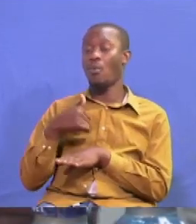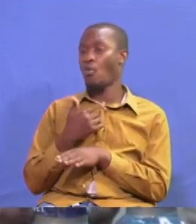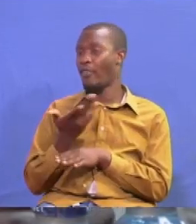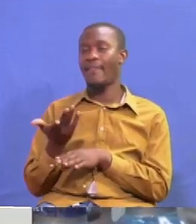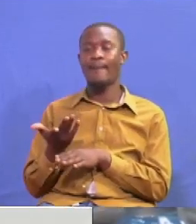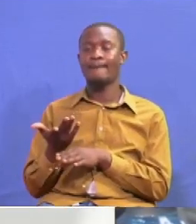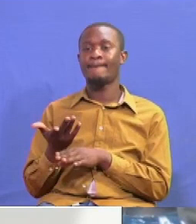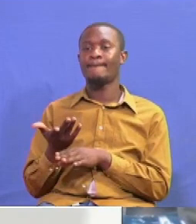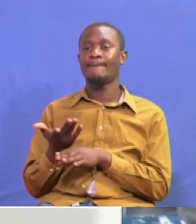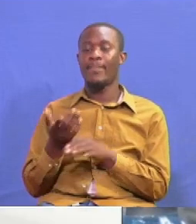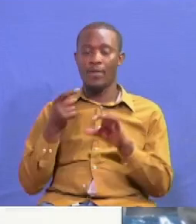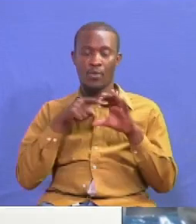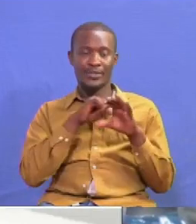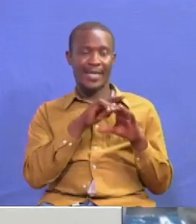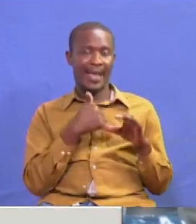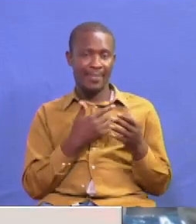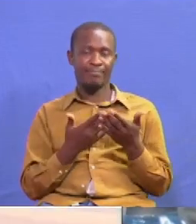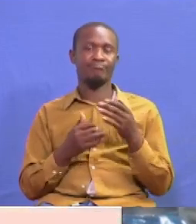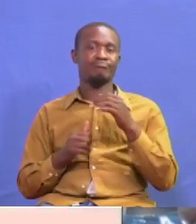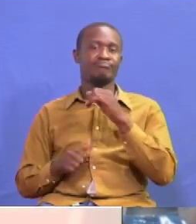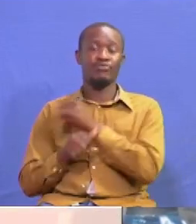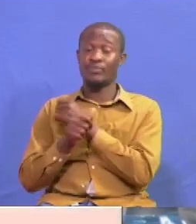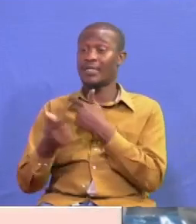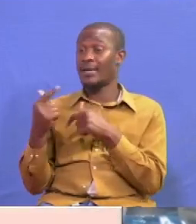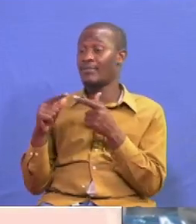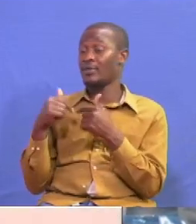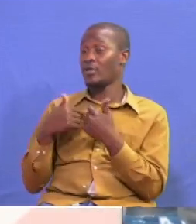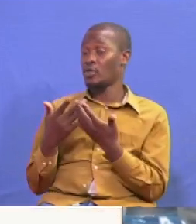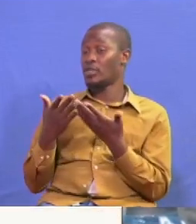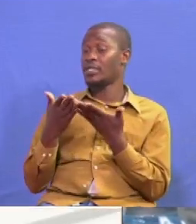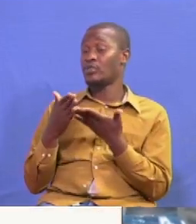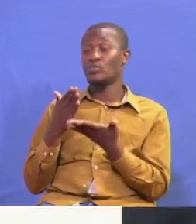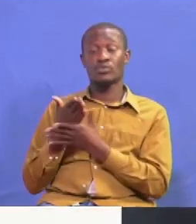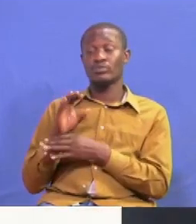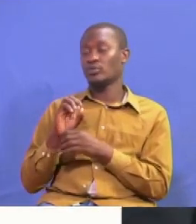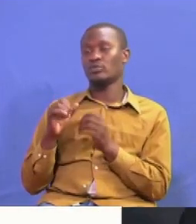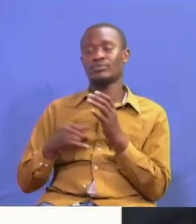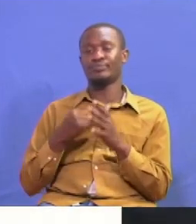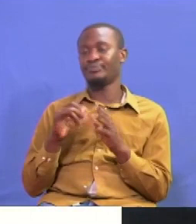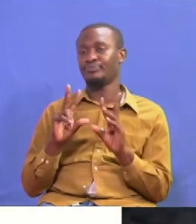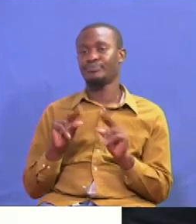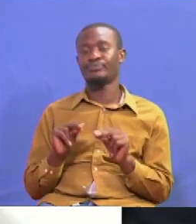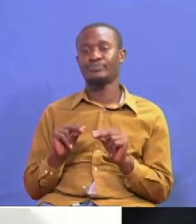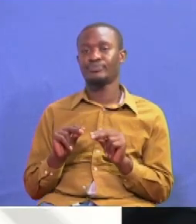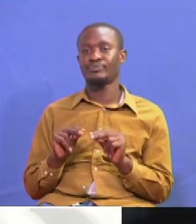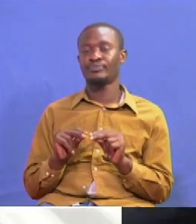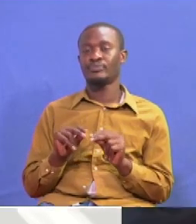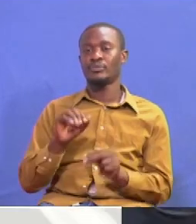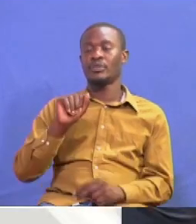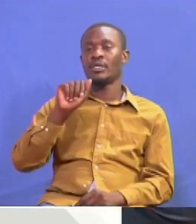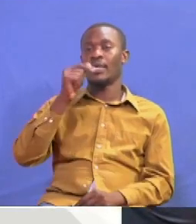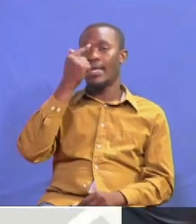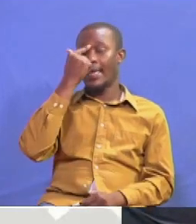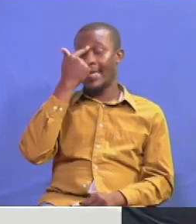loopholes where the disadvantages and the risks are coming through, to make sure that you don't kill an industry. France, India, and Canada